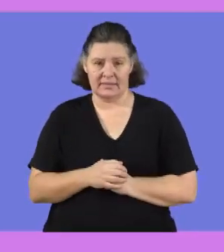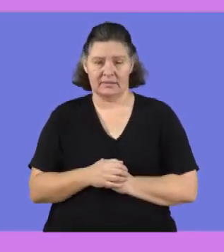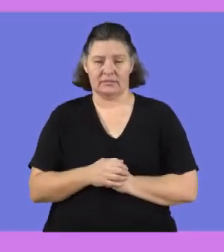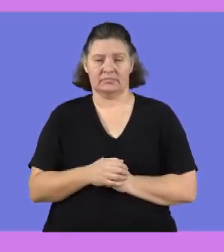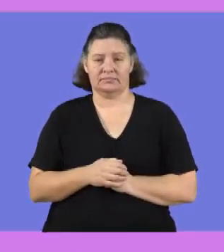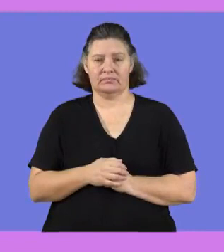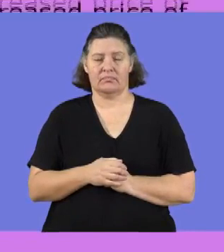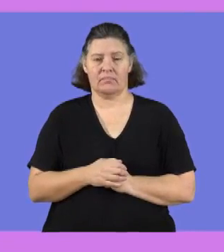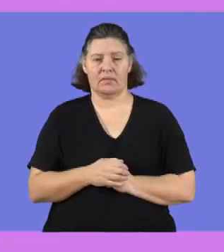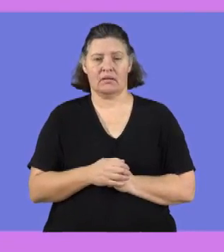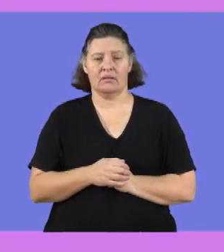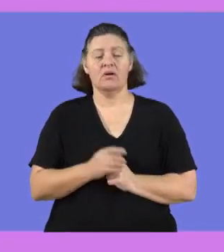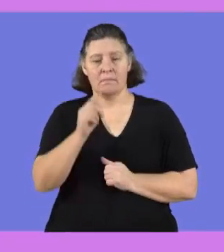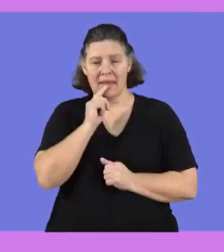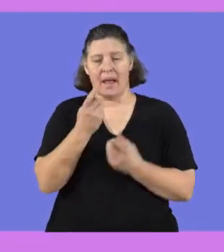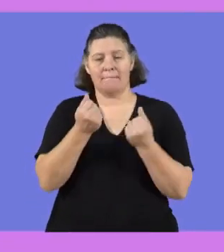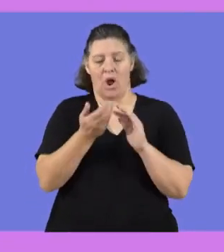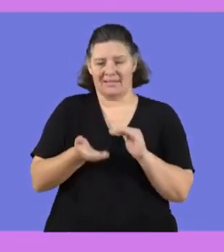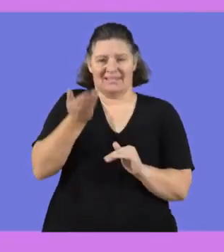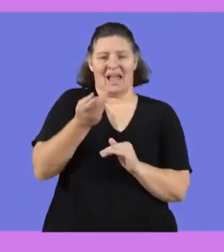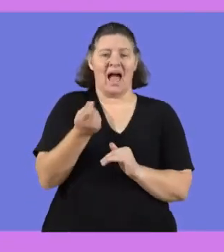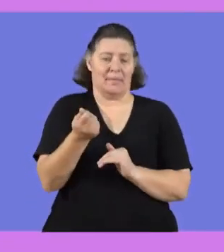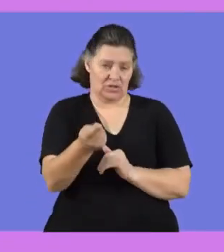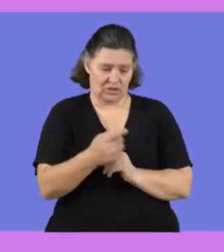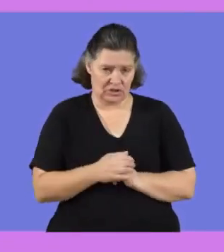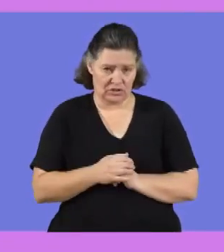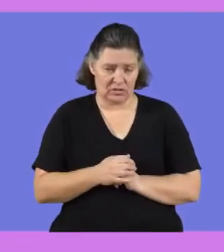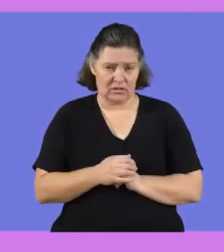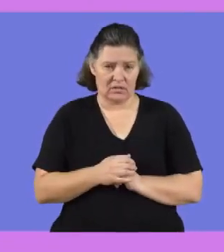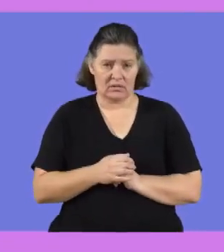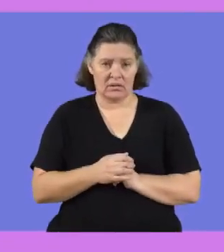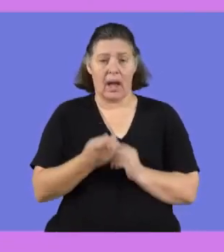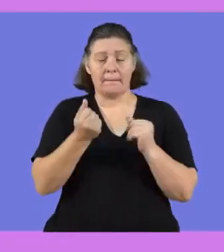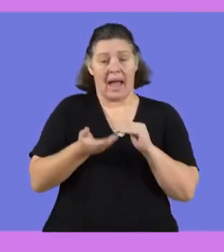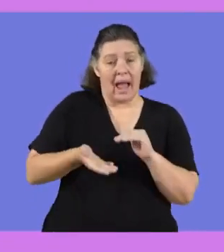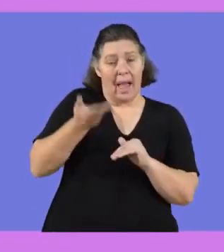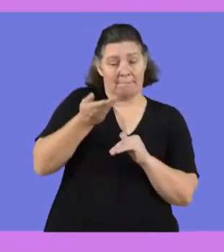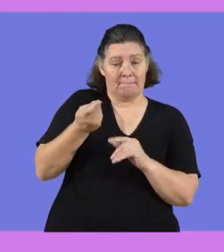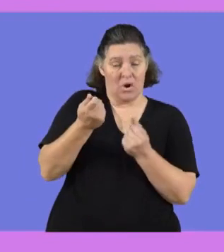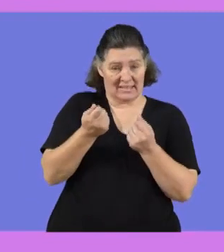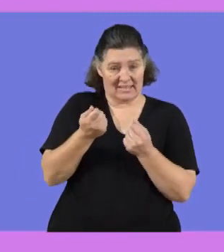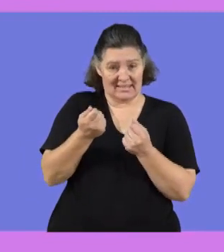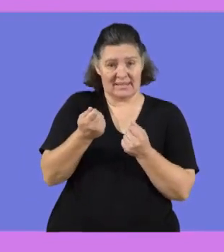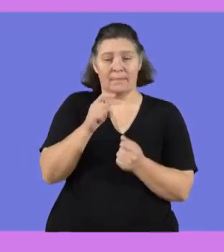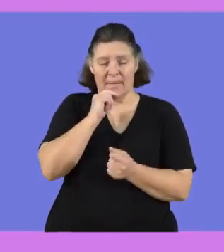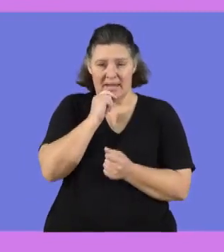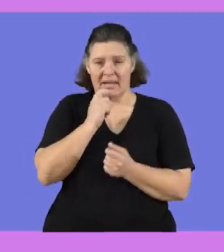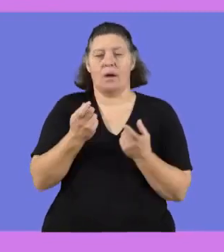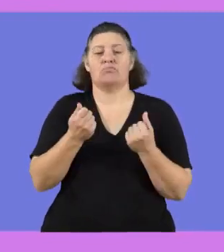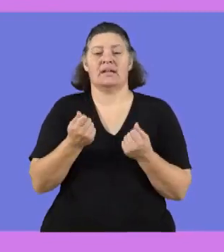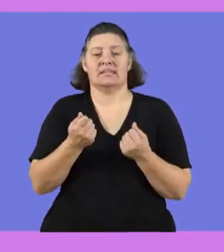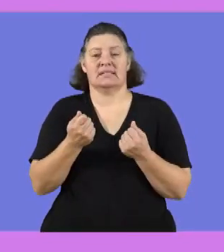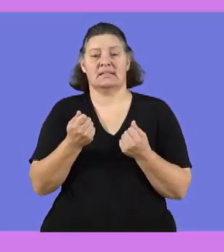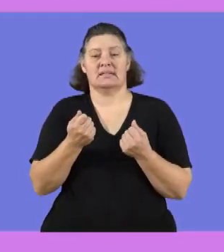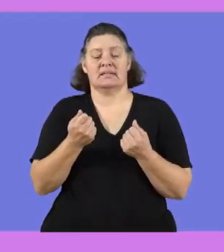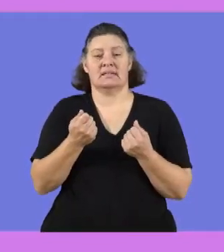the given value, therefore, you will then have your marked up price. Remember, when we talk about the marked